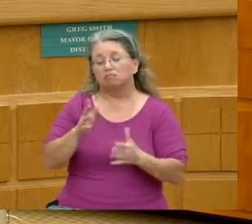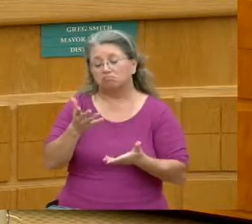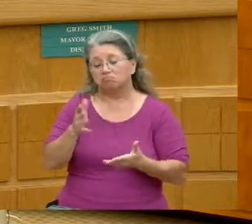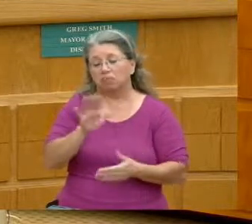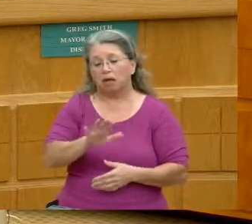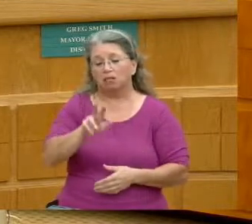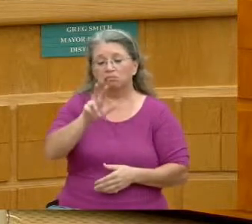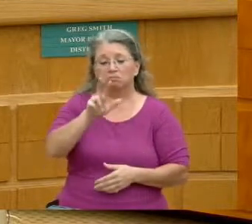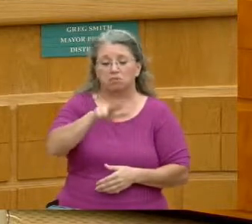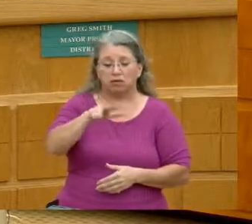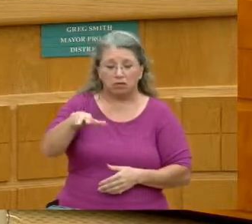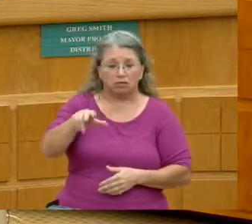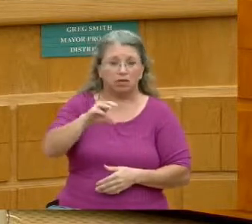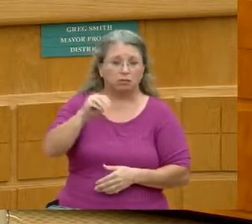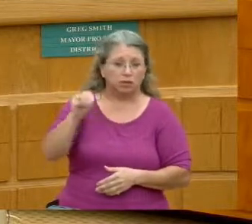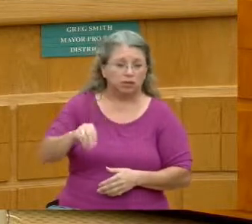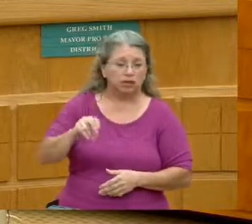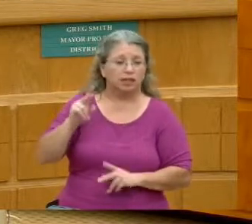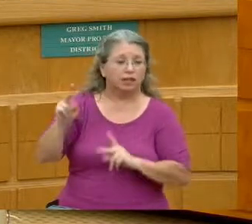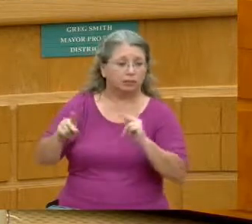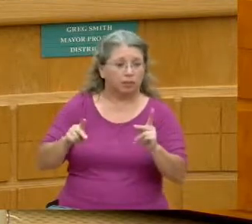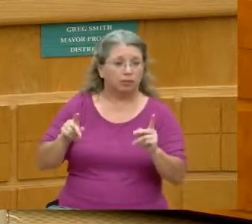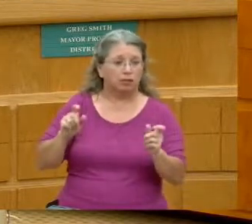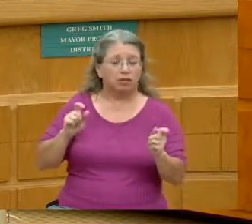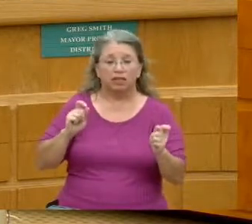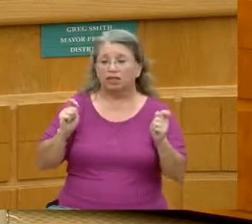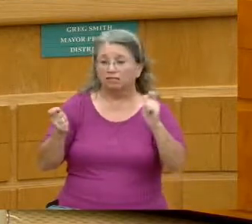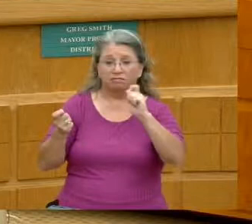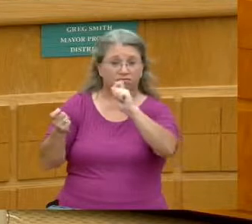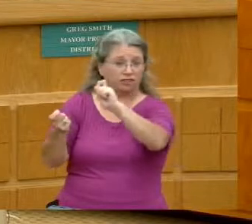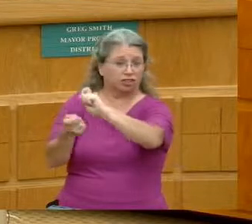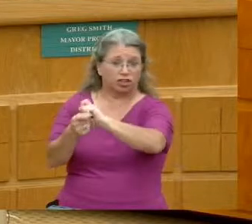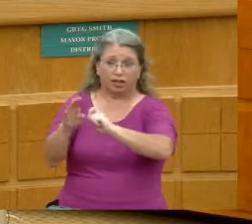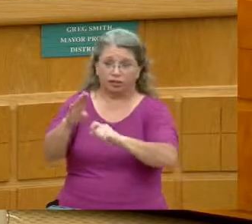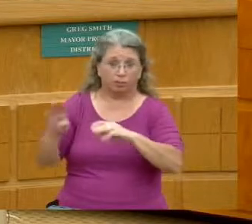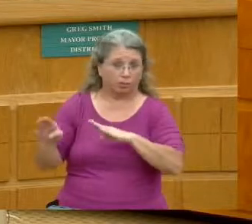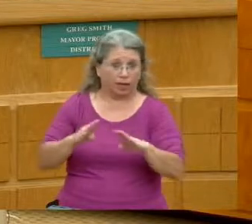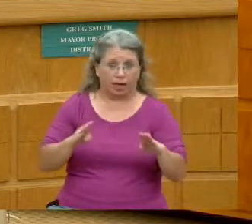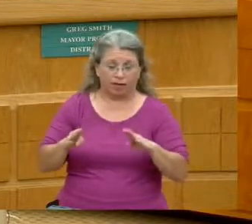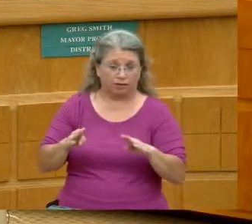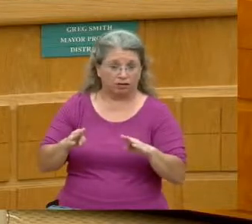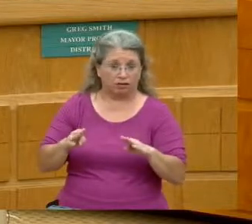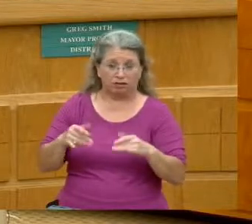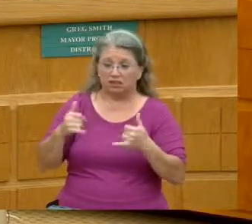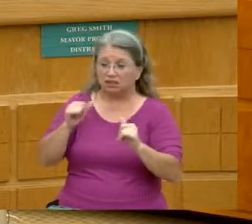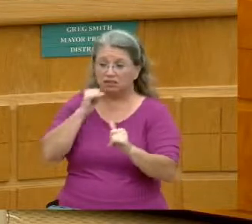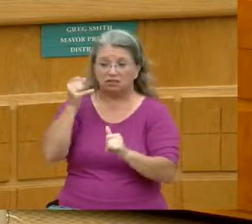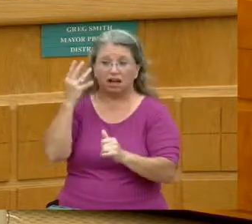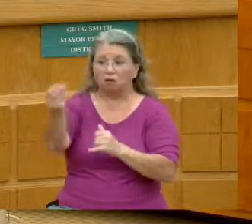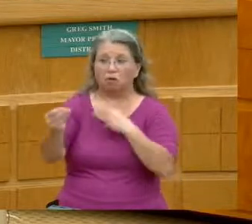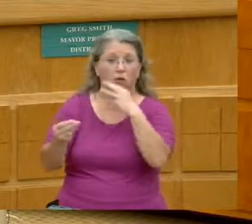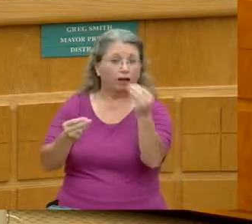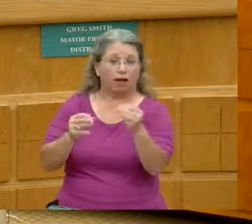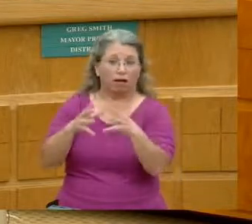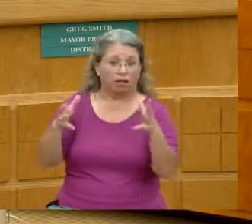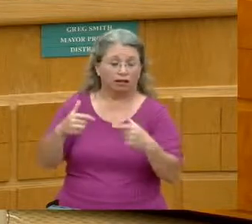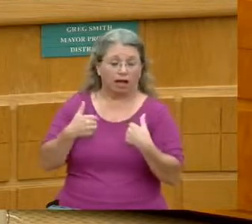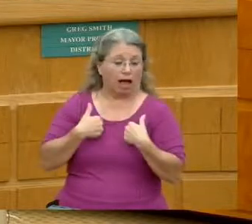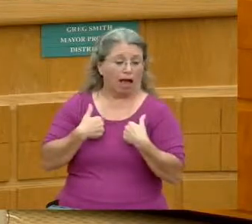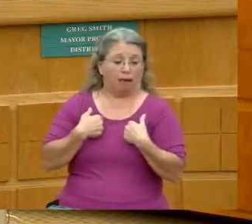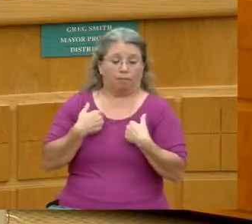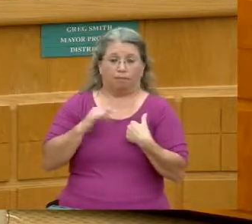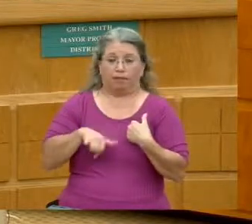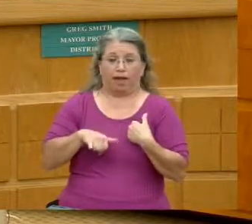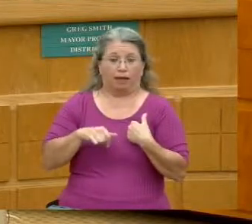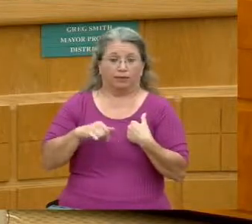of the people that were changing their behavior still are changing their behavior. I'm one of those 33% of people. The only time I go out